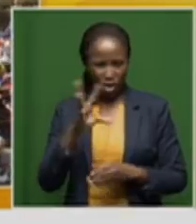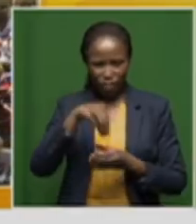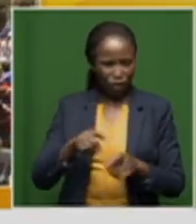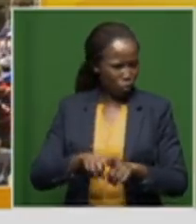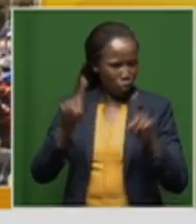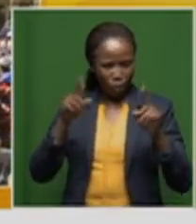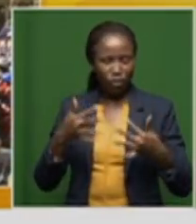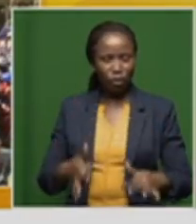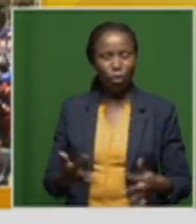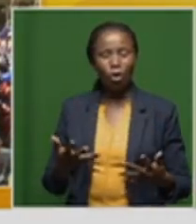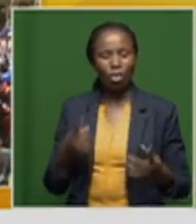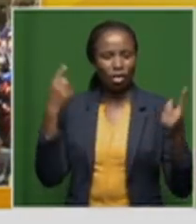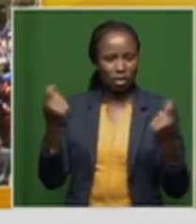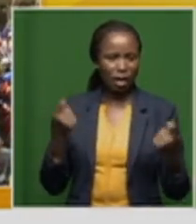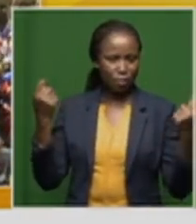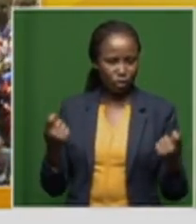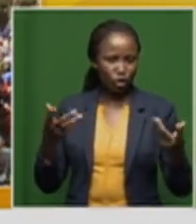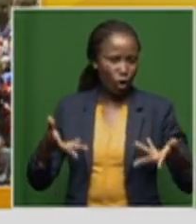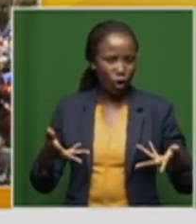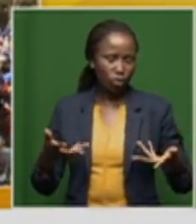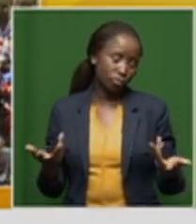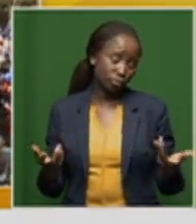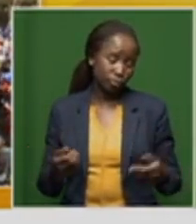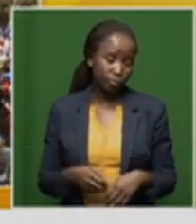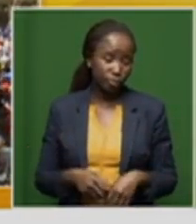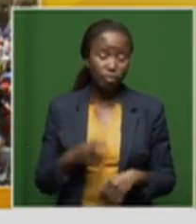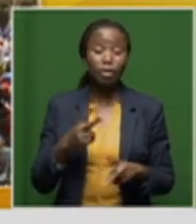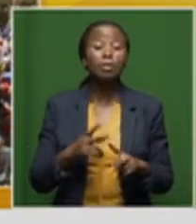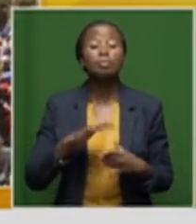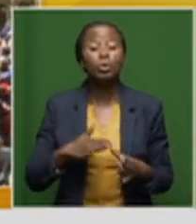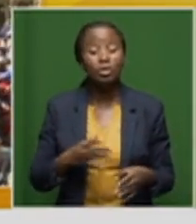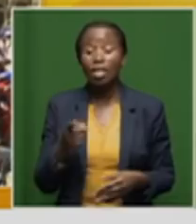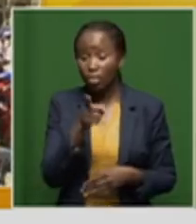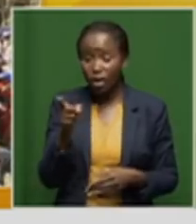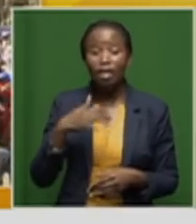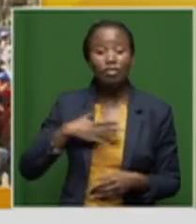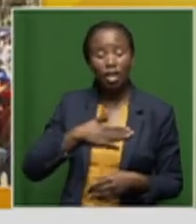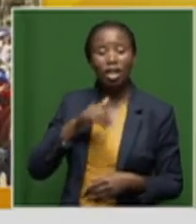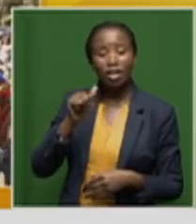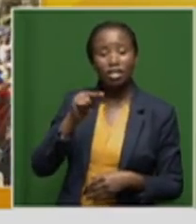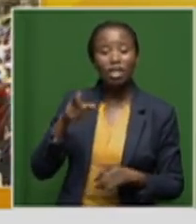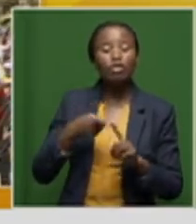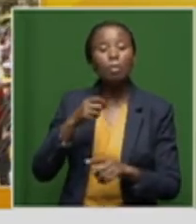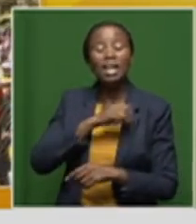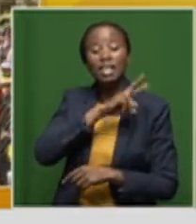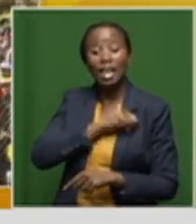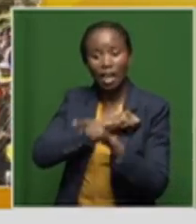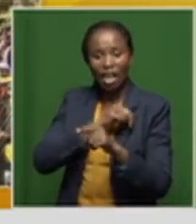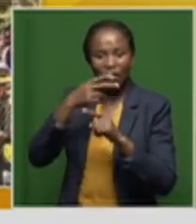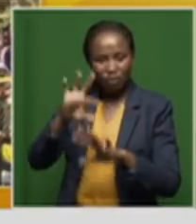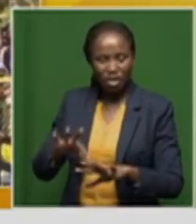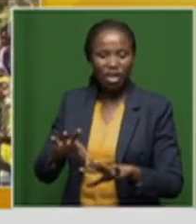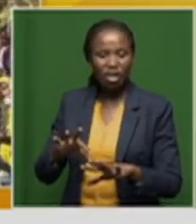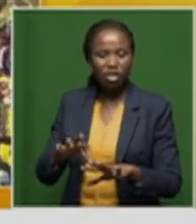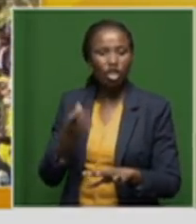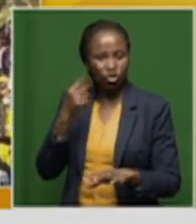this part of this event, rather, and because they feel that the ANC in KwaZulu-Natal has sold out. And the word that